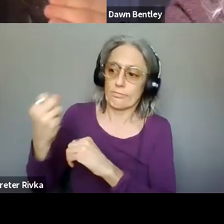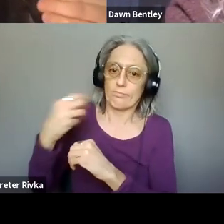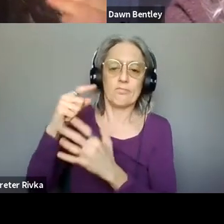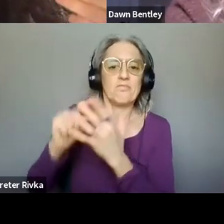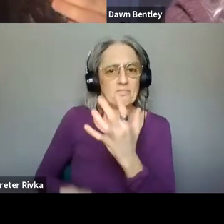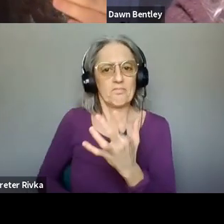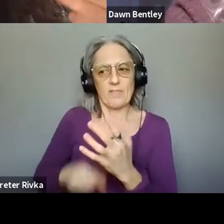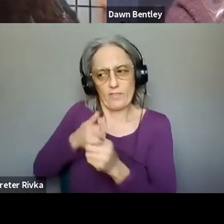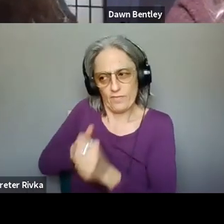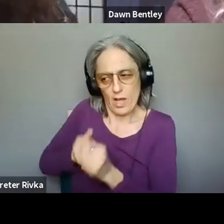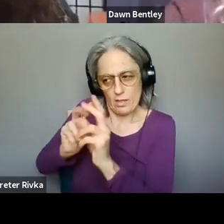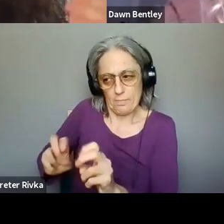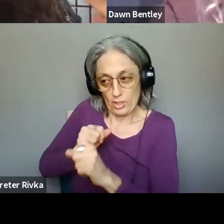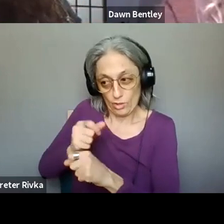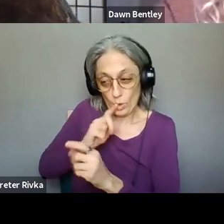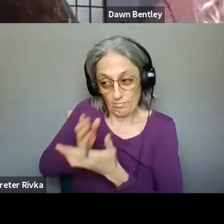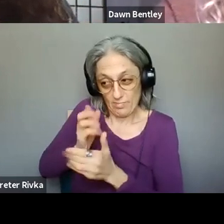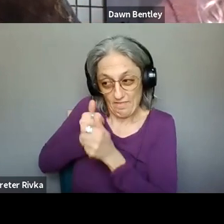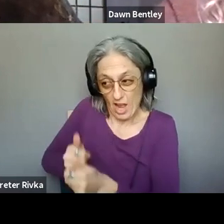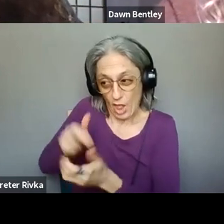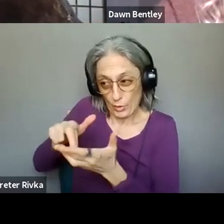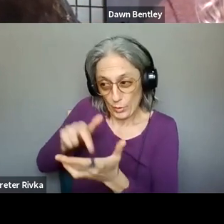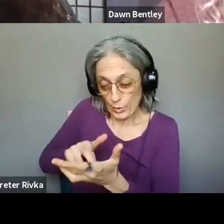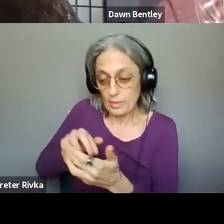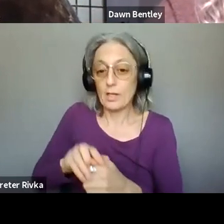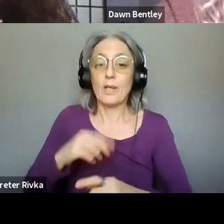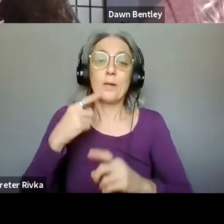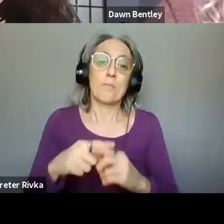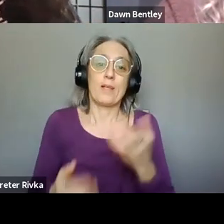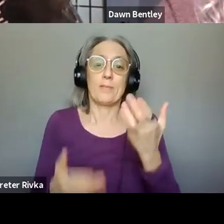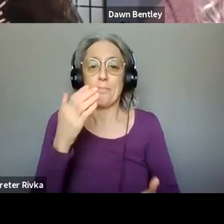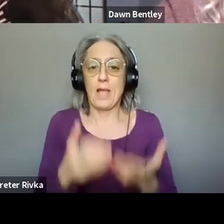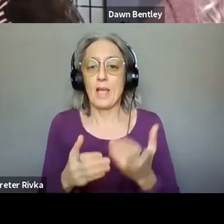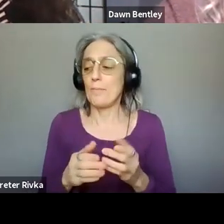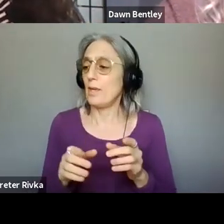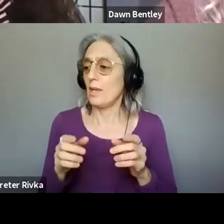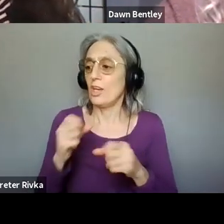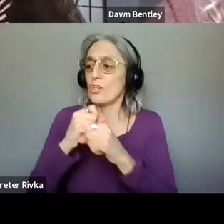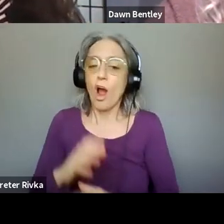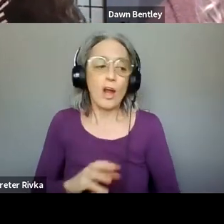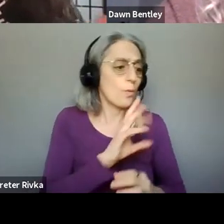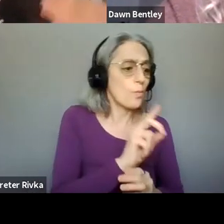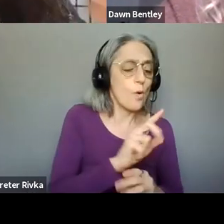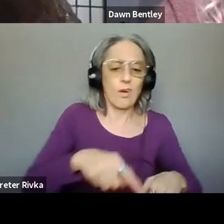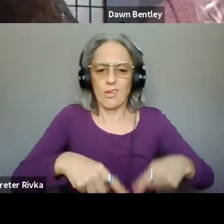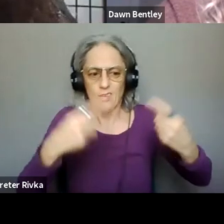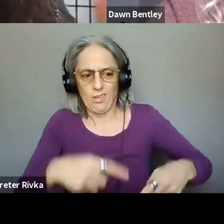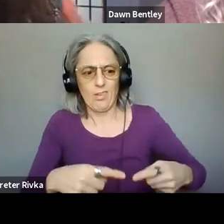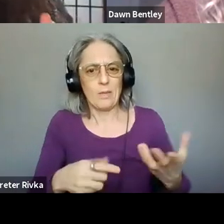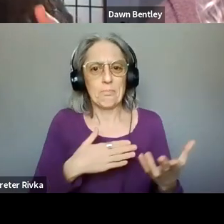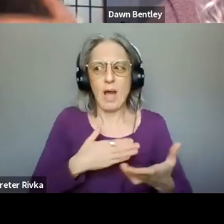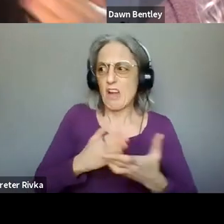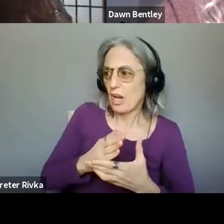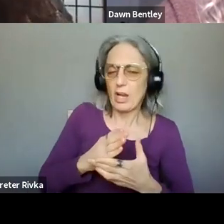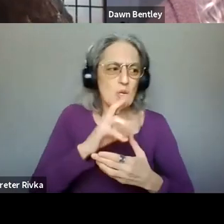to assist if there are disagreements that concern the ward's rights during the process of the guardianship. So if a ward believes